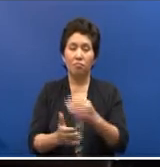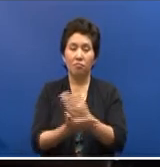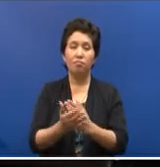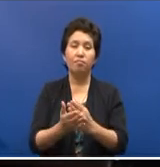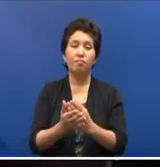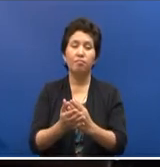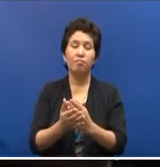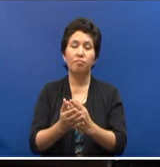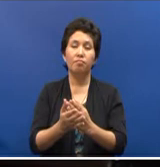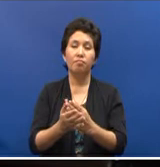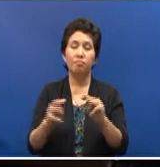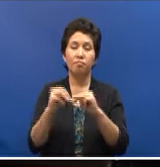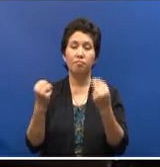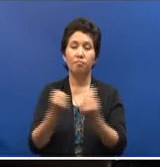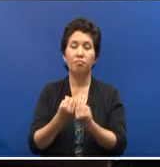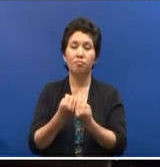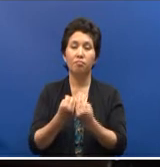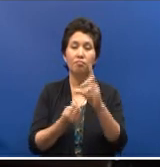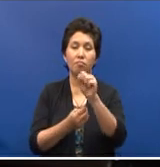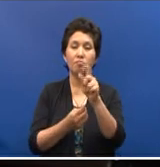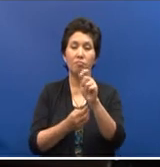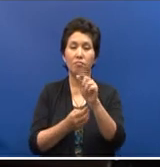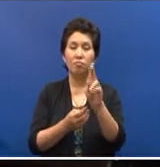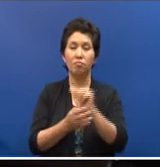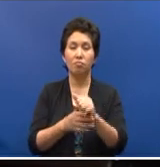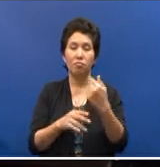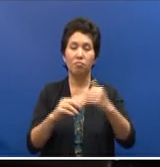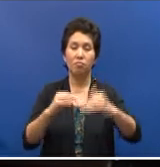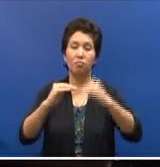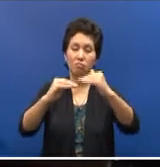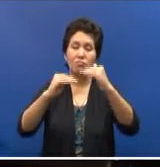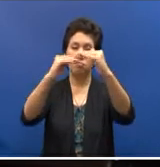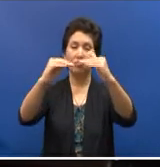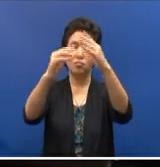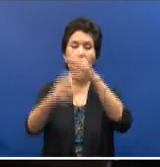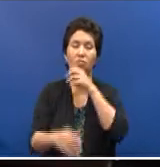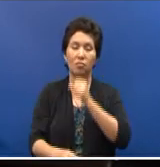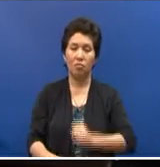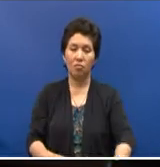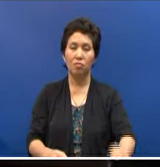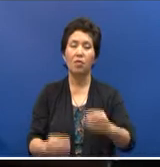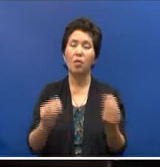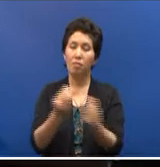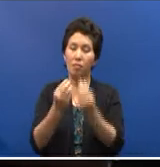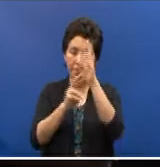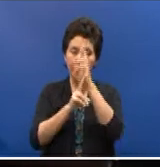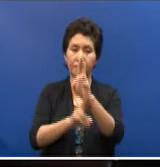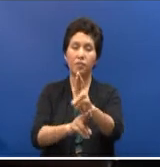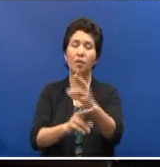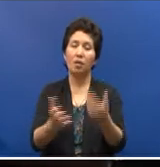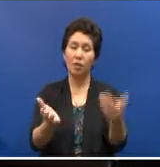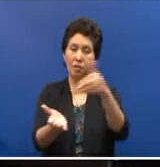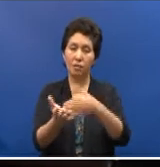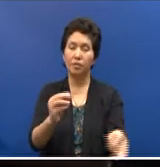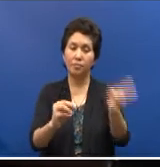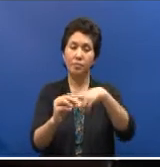societies, status is proportional to one's age. The older one is, the more respect one